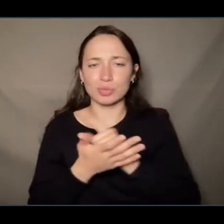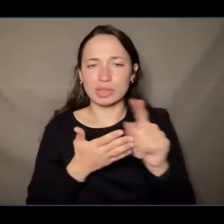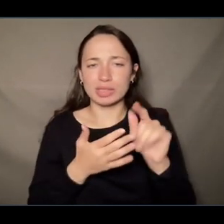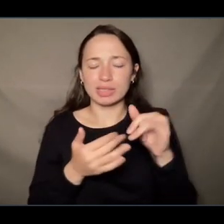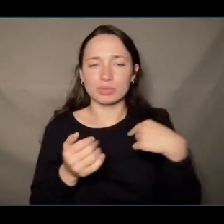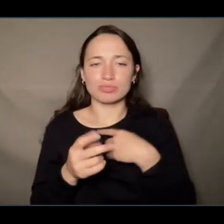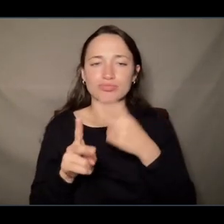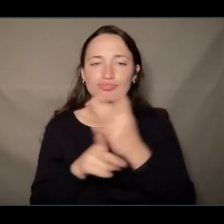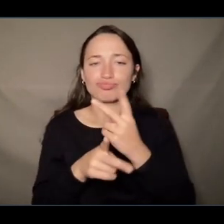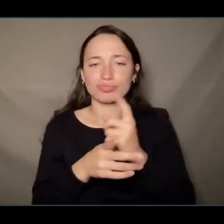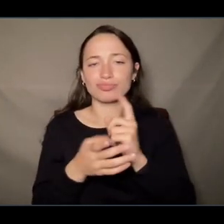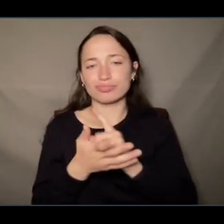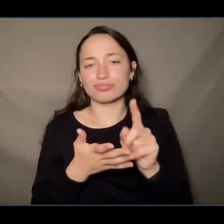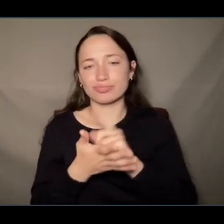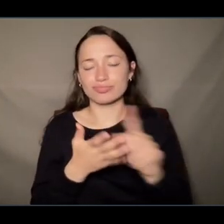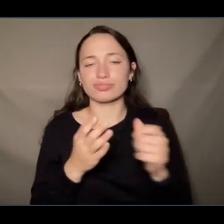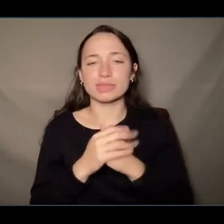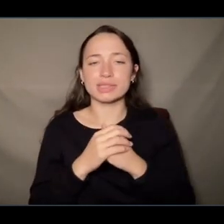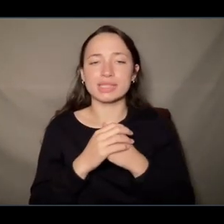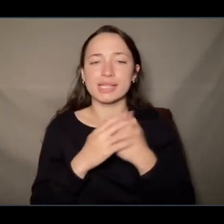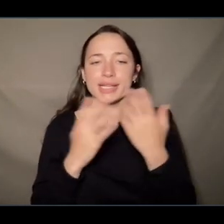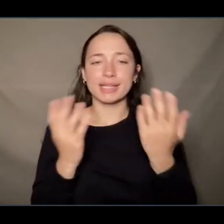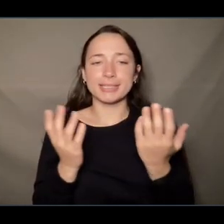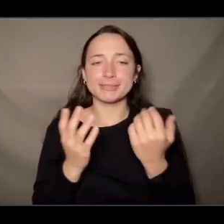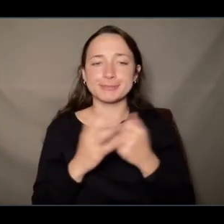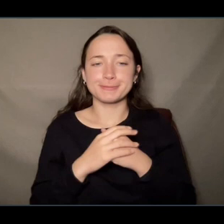32 children a week that we take care of.